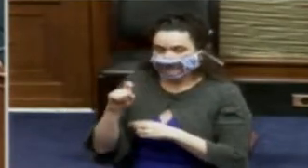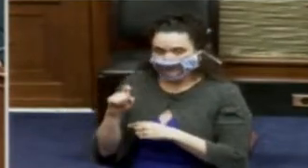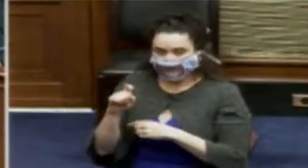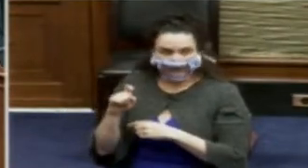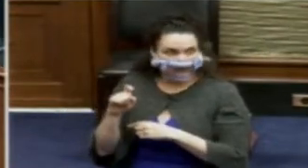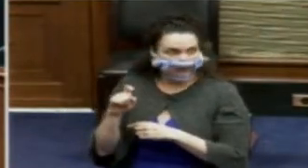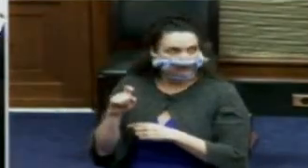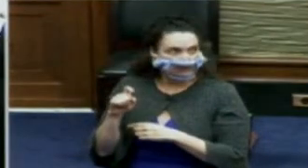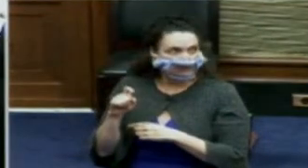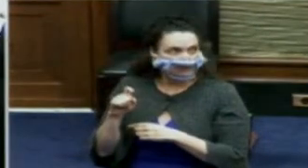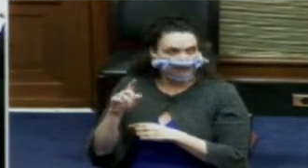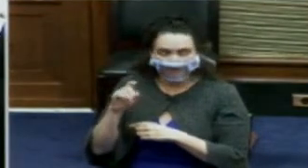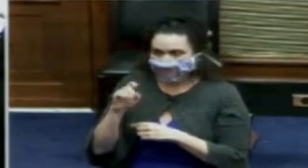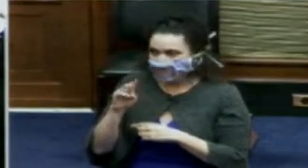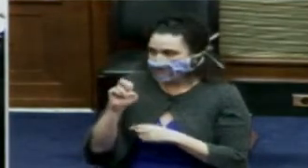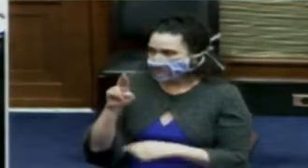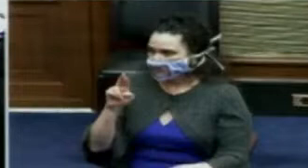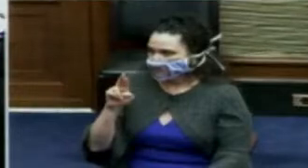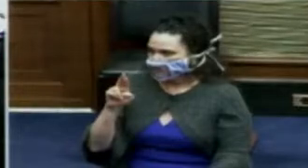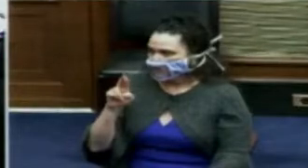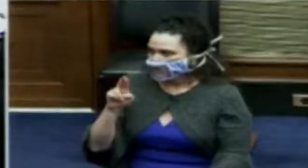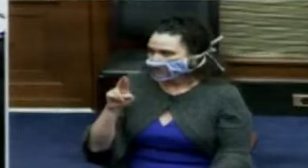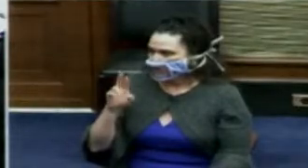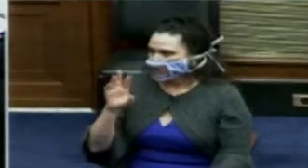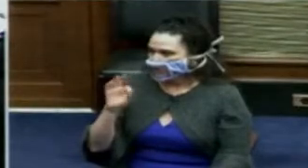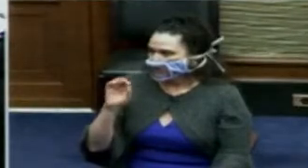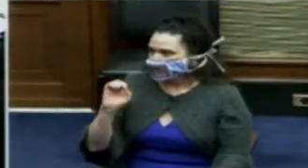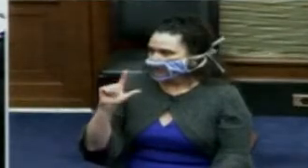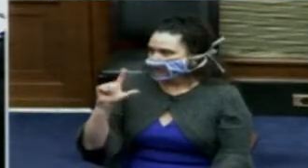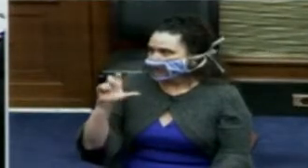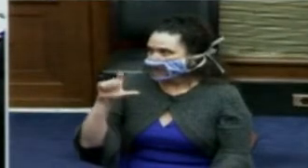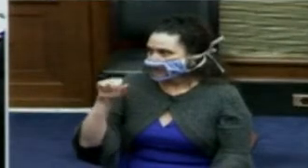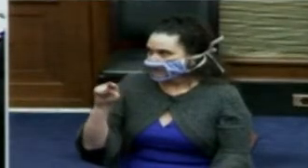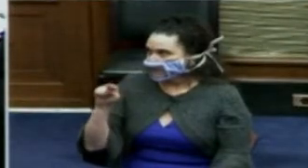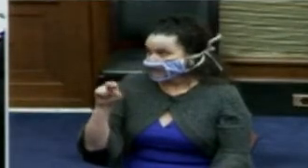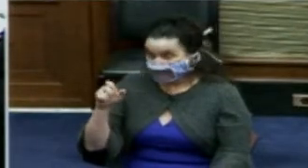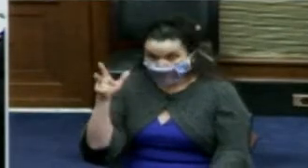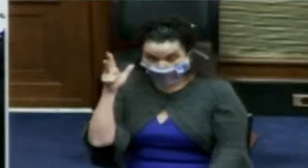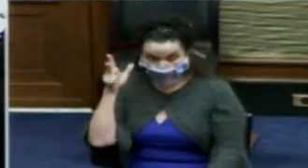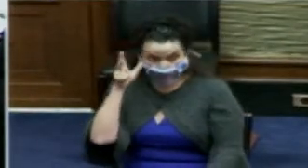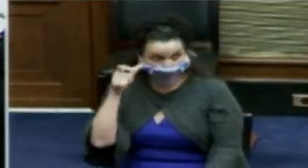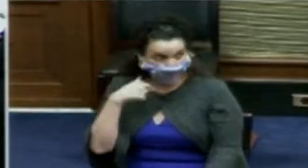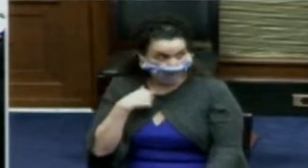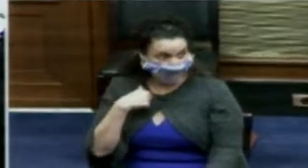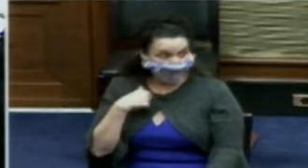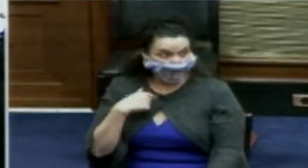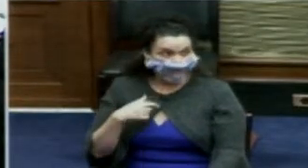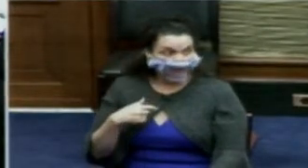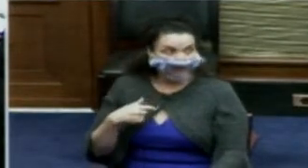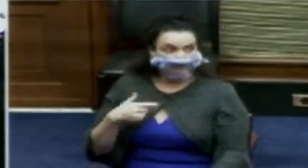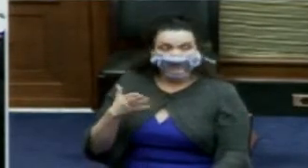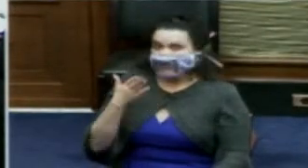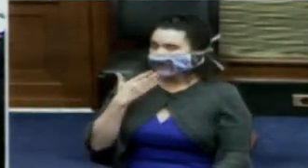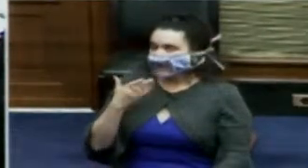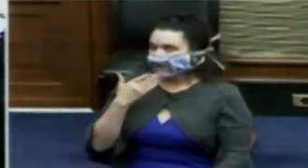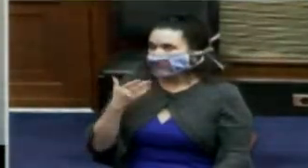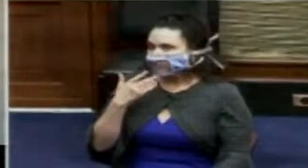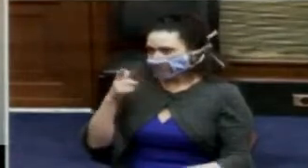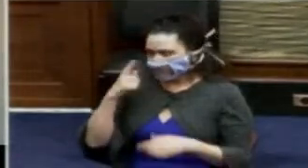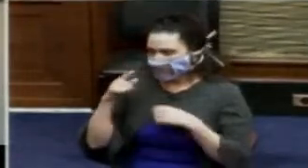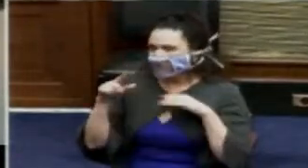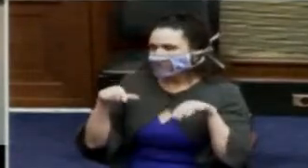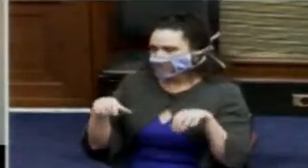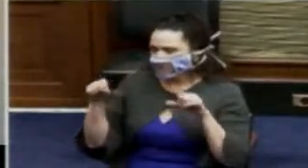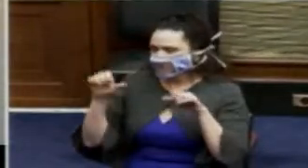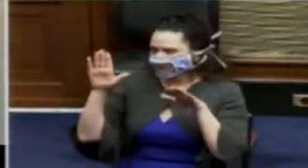Fallon. Yes, Madam Chair, can you hear me all right? Yes, we can. Thank you so much for having the hearing. I